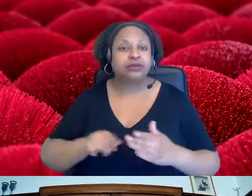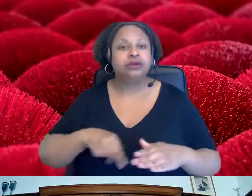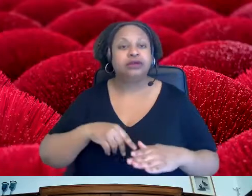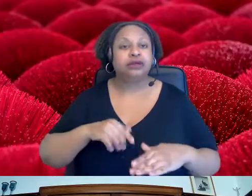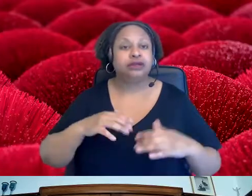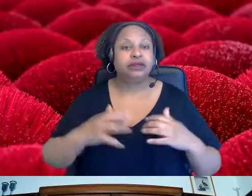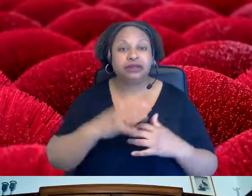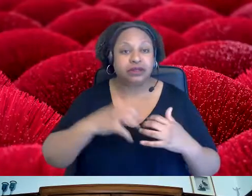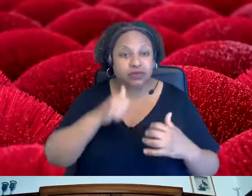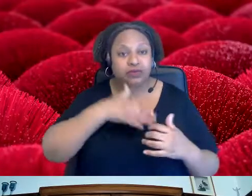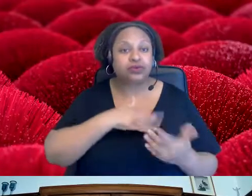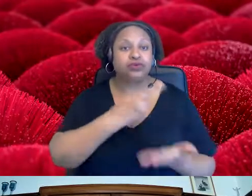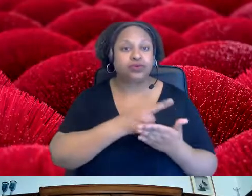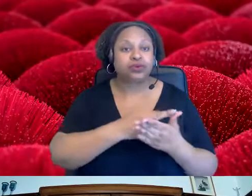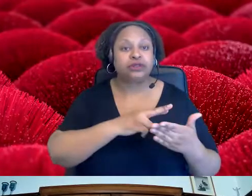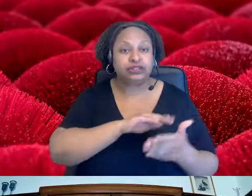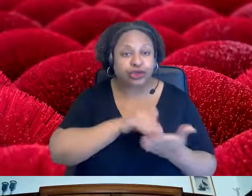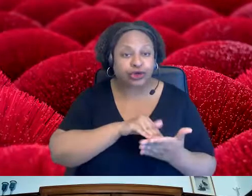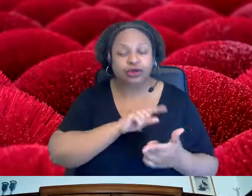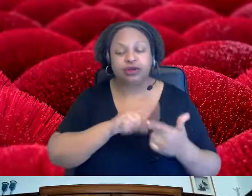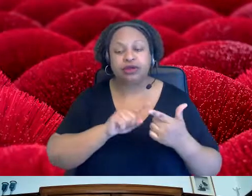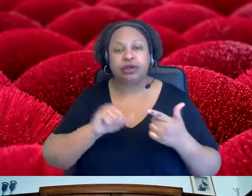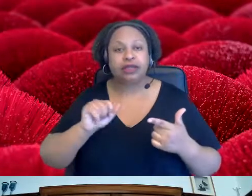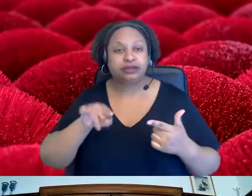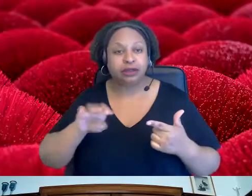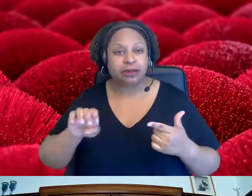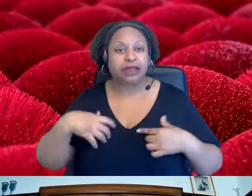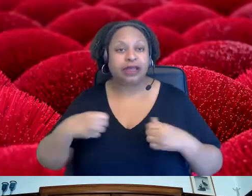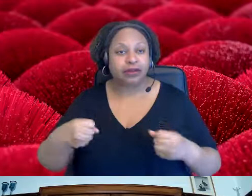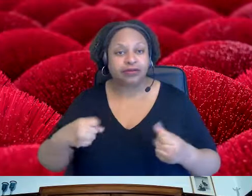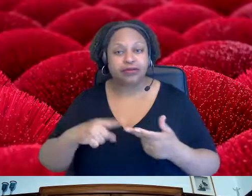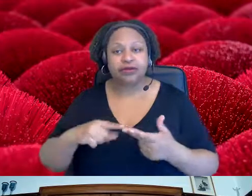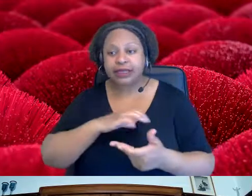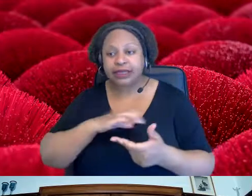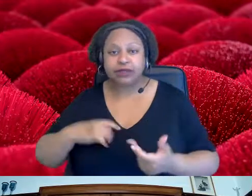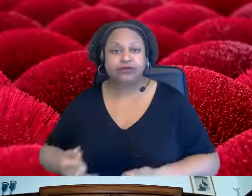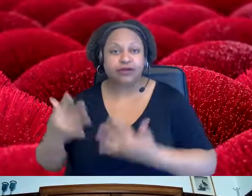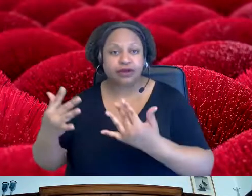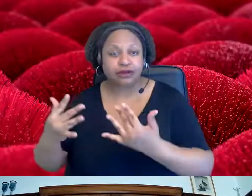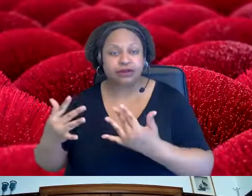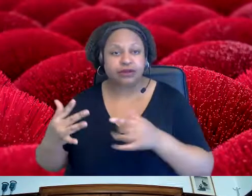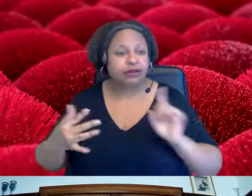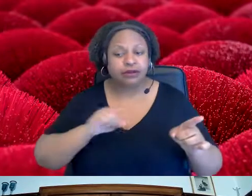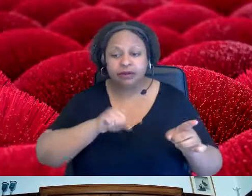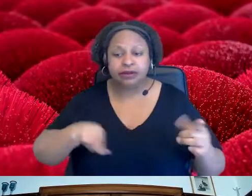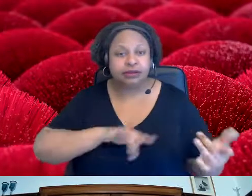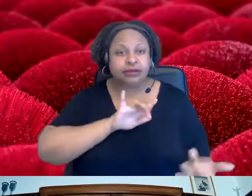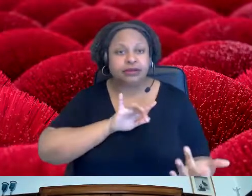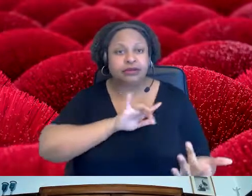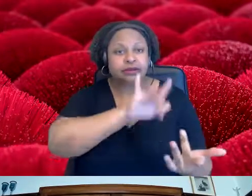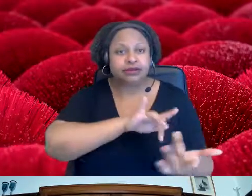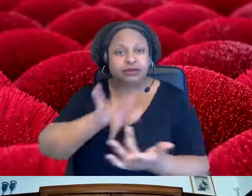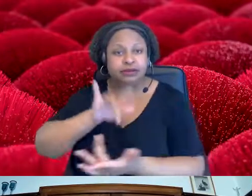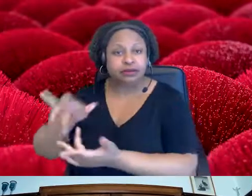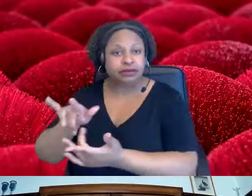with people on the ground, Anishinaabe Health. Let's, you know, let's bring in Council Fire. You know, let's, I mean, when I grew up